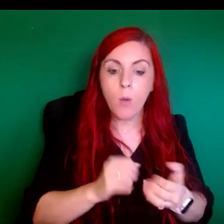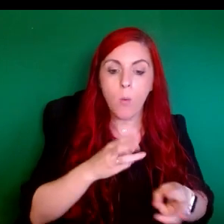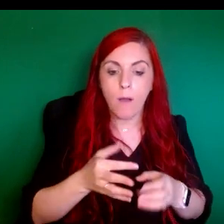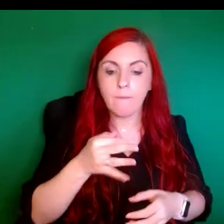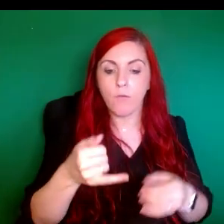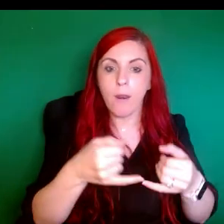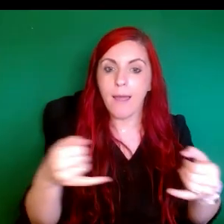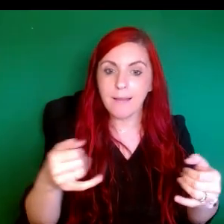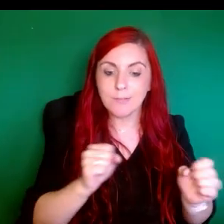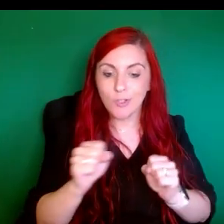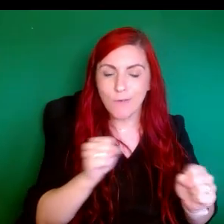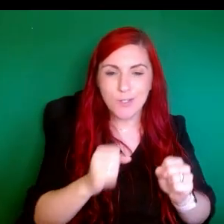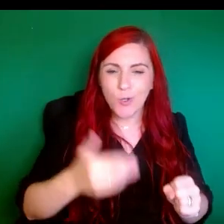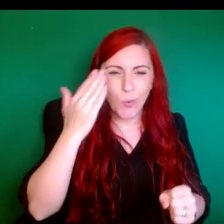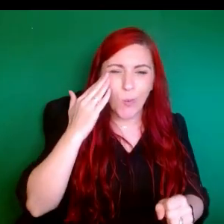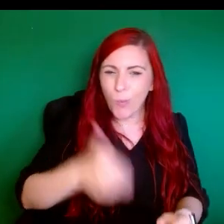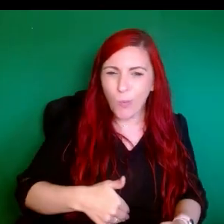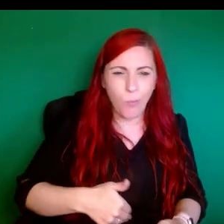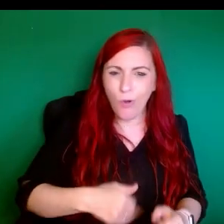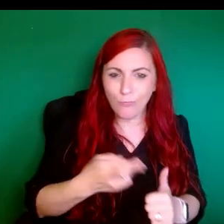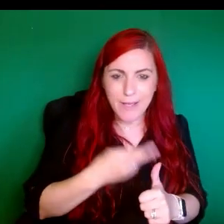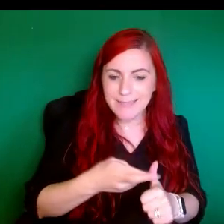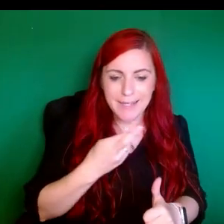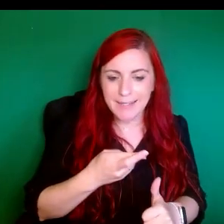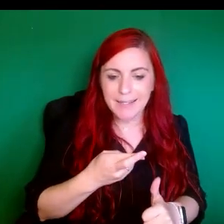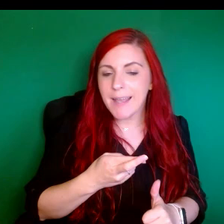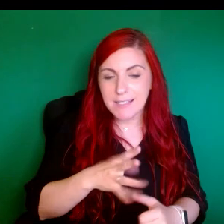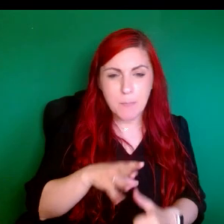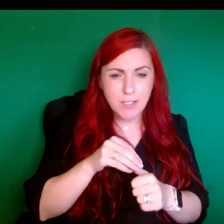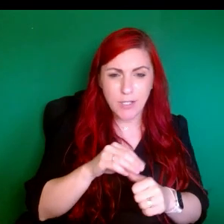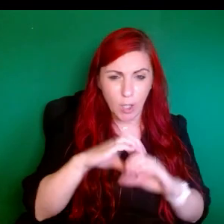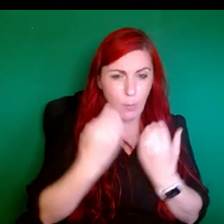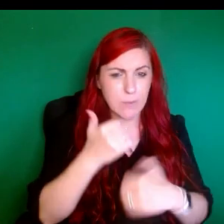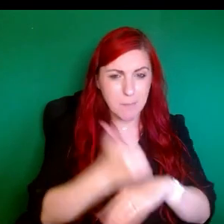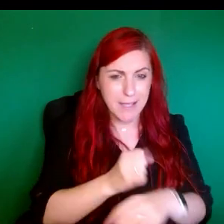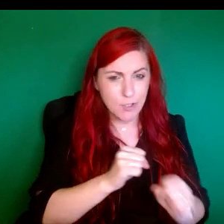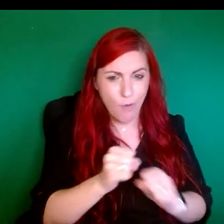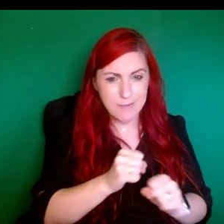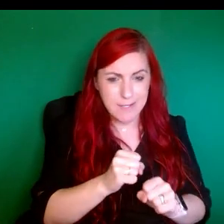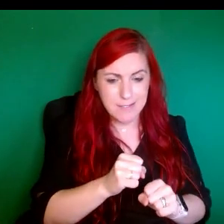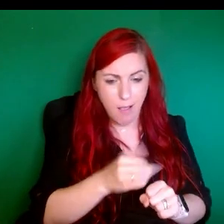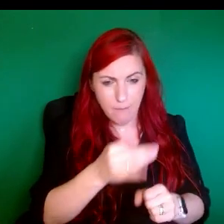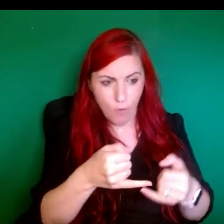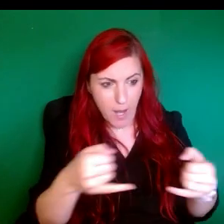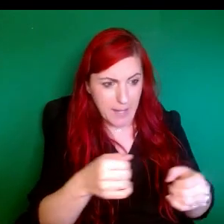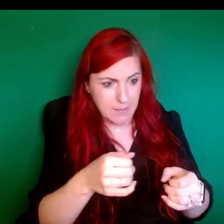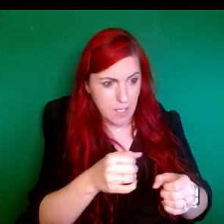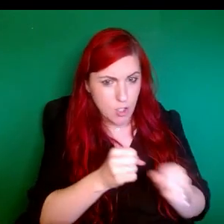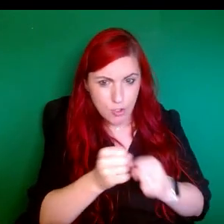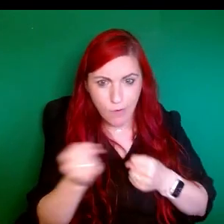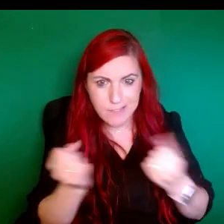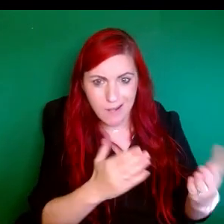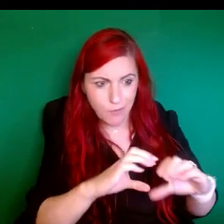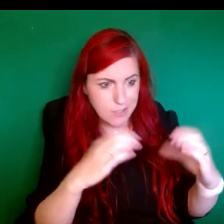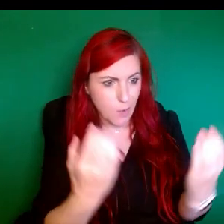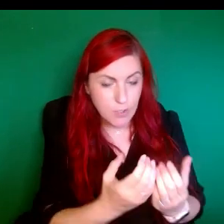work in frontline services always knew this in their core. So people who work in frontline services, particularly in community-based services,